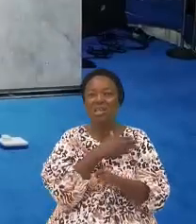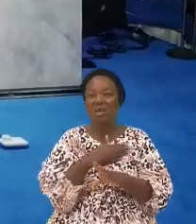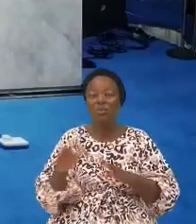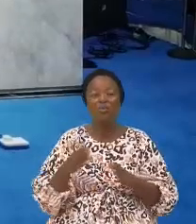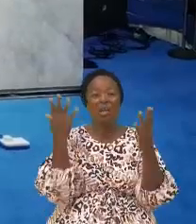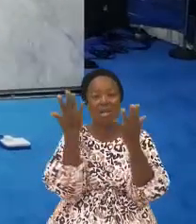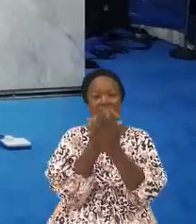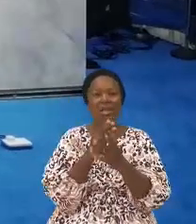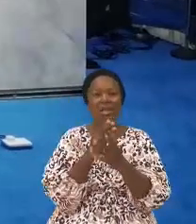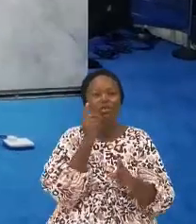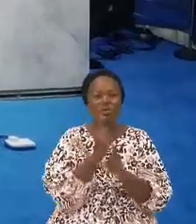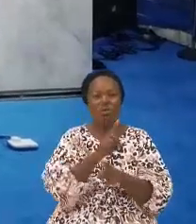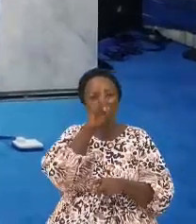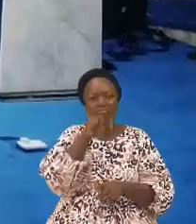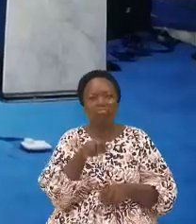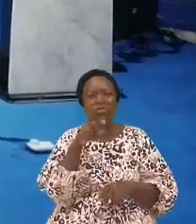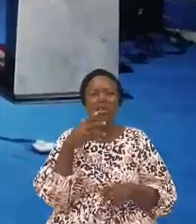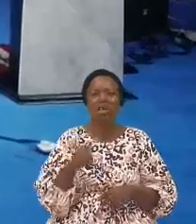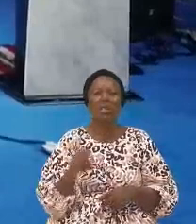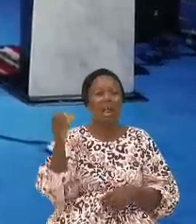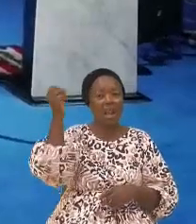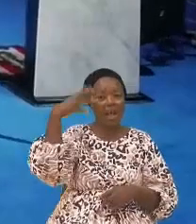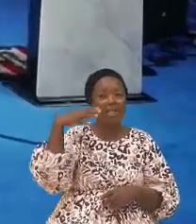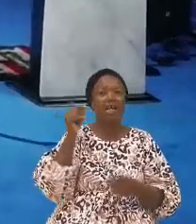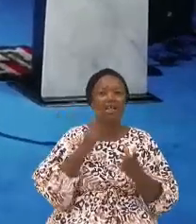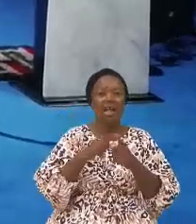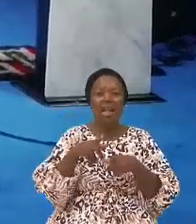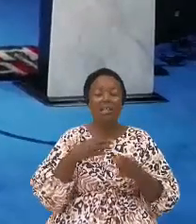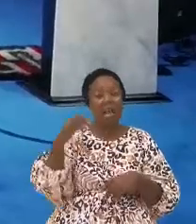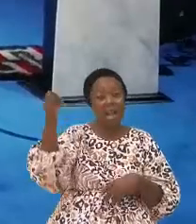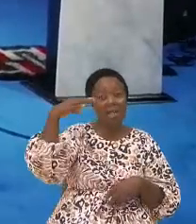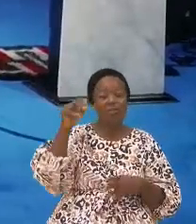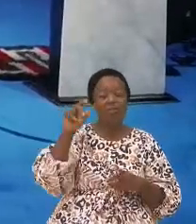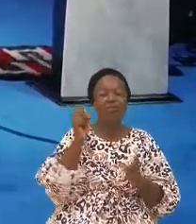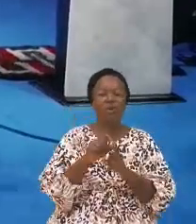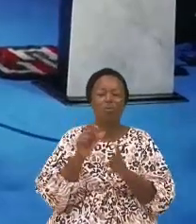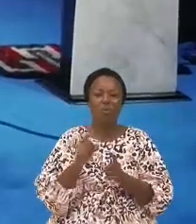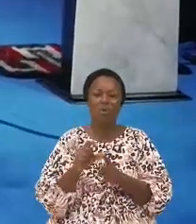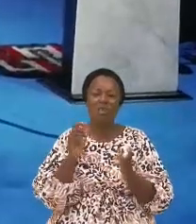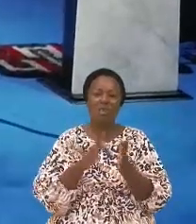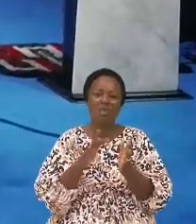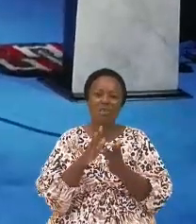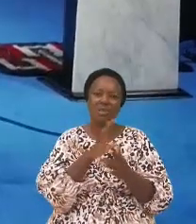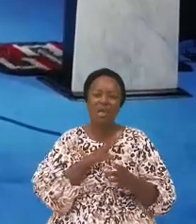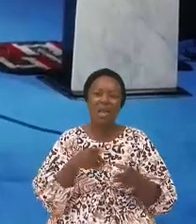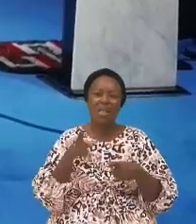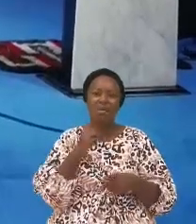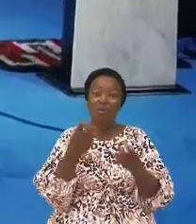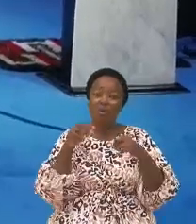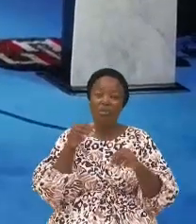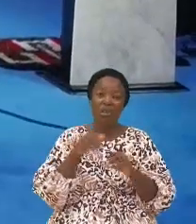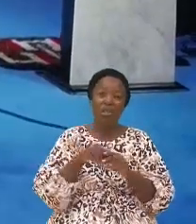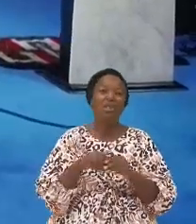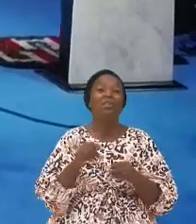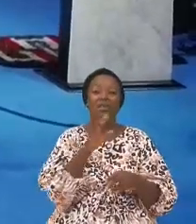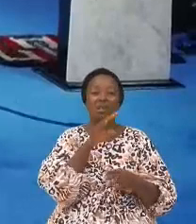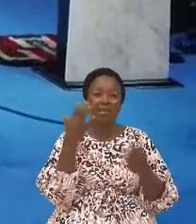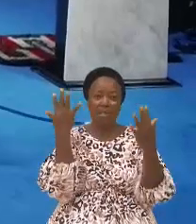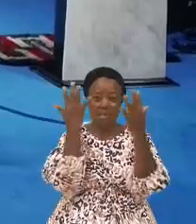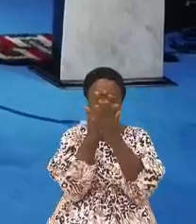the world cannot drive away this darkness. Switch on the light. Let the light of the world,